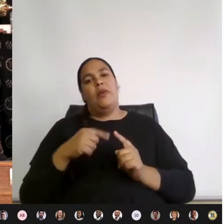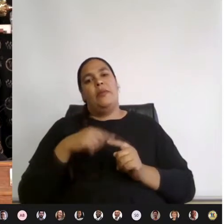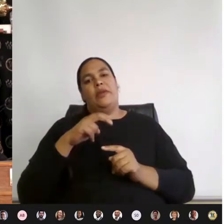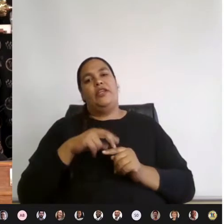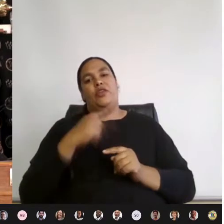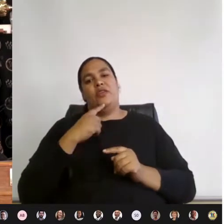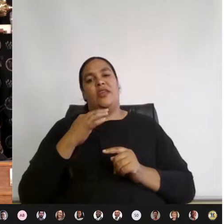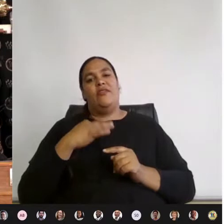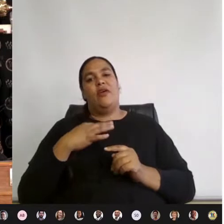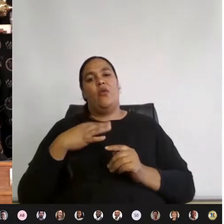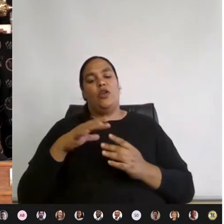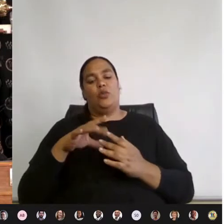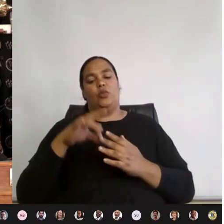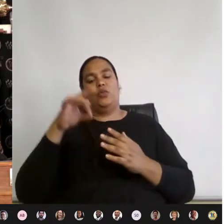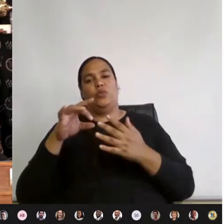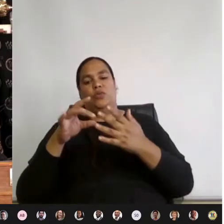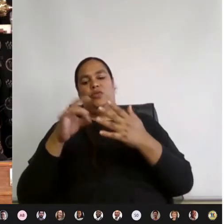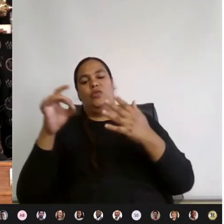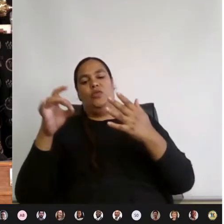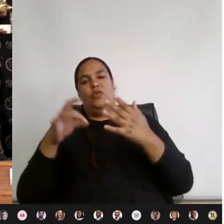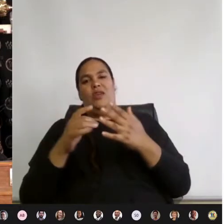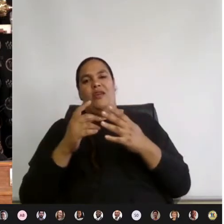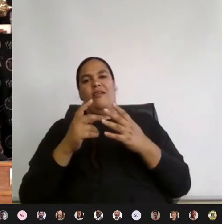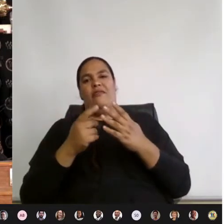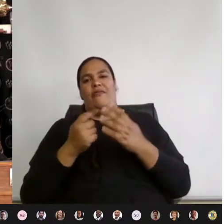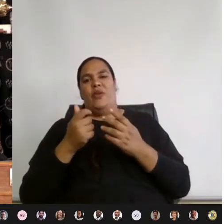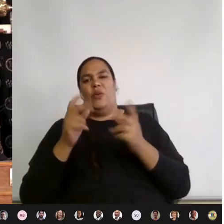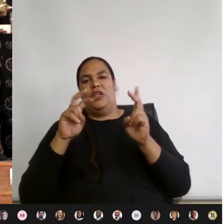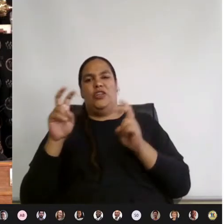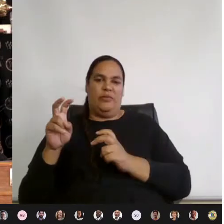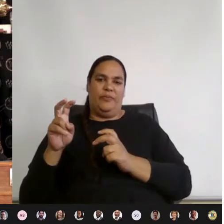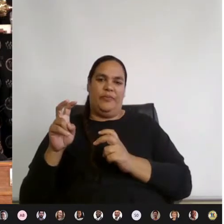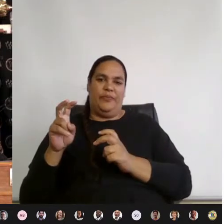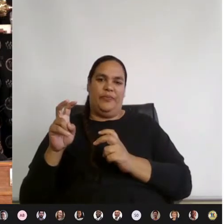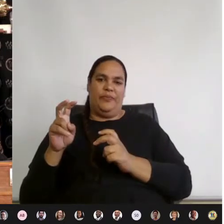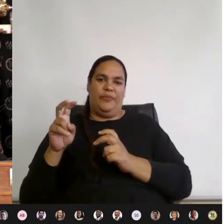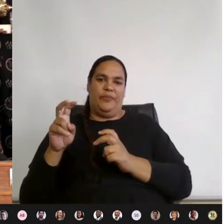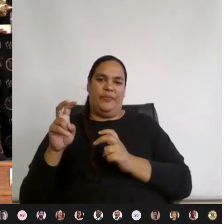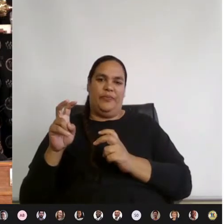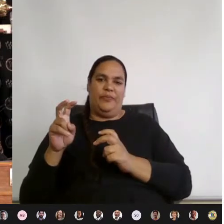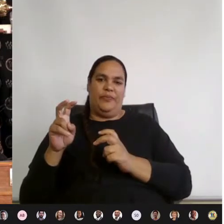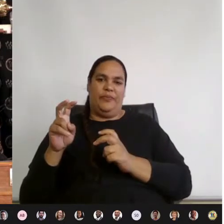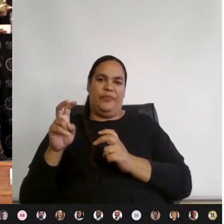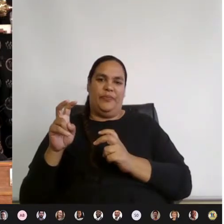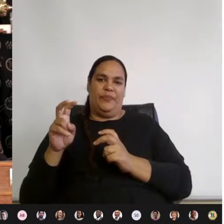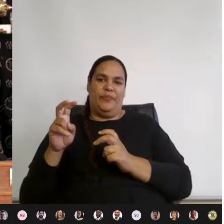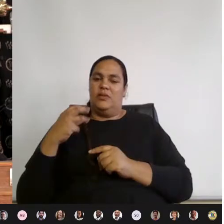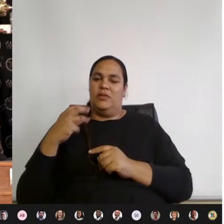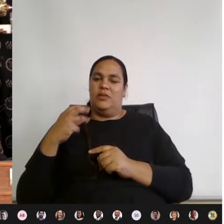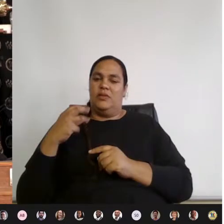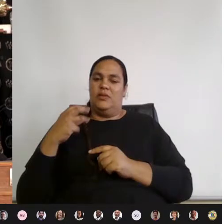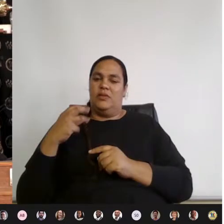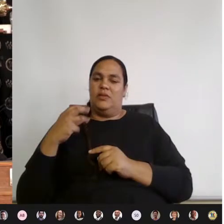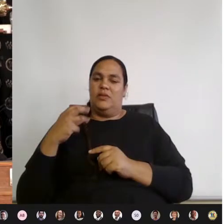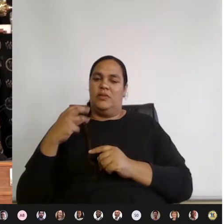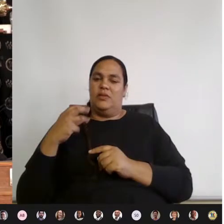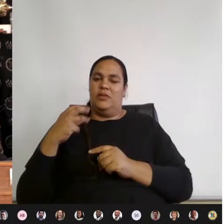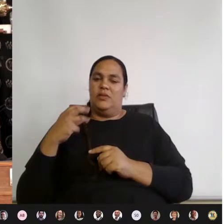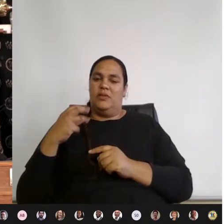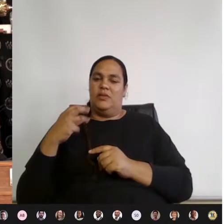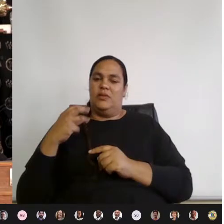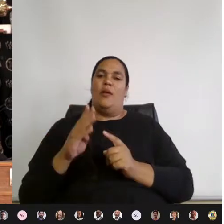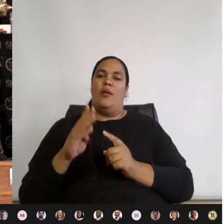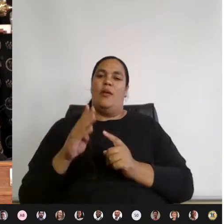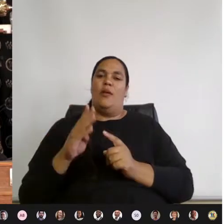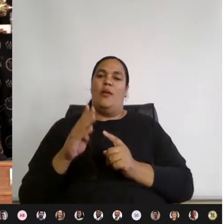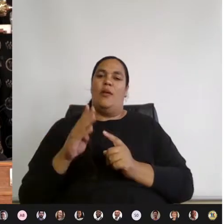want to highlight a few issues as raised, I know it was raised by Minister Mayor, also by Honourable Bosman, the issue of